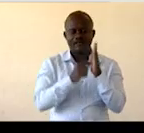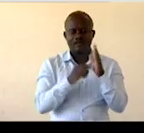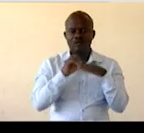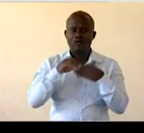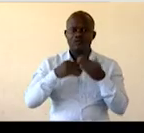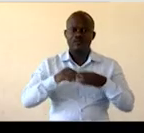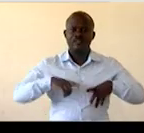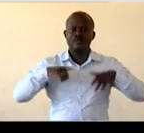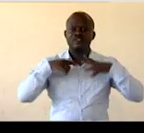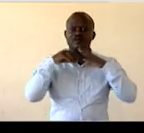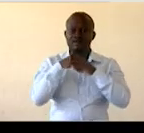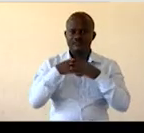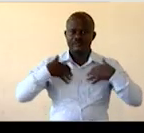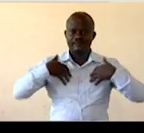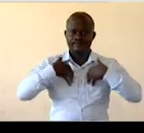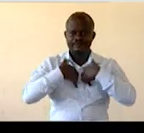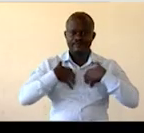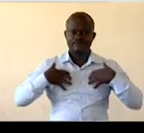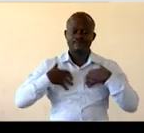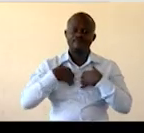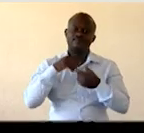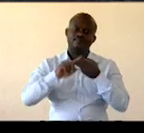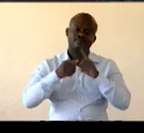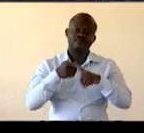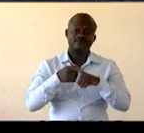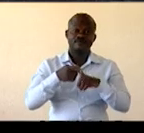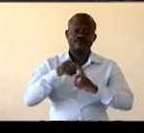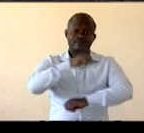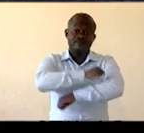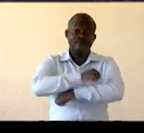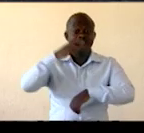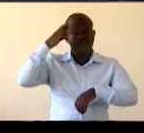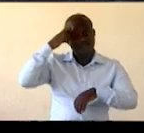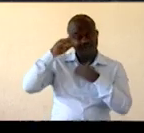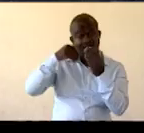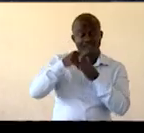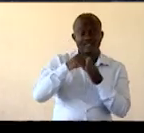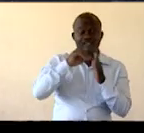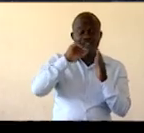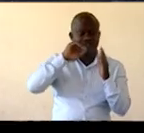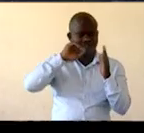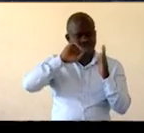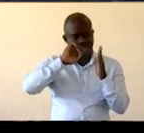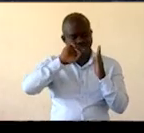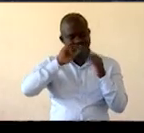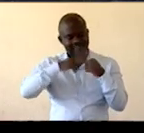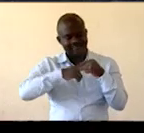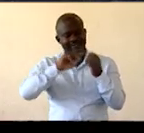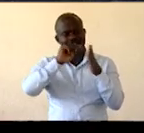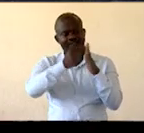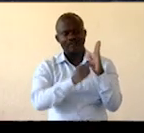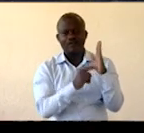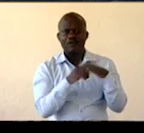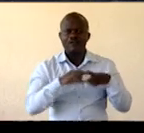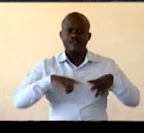living organisms. Dear students, do you remember 7 characteristics of living organisms?